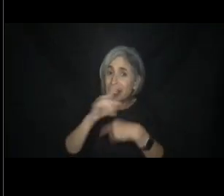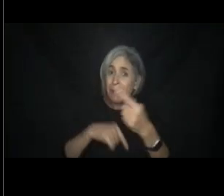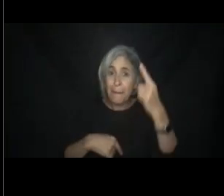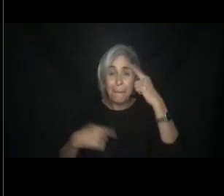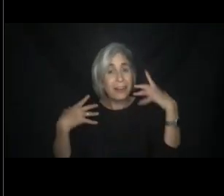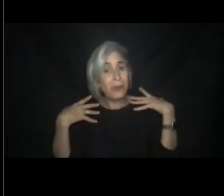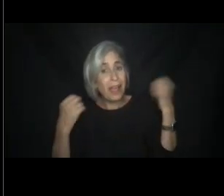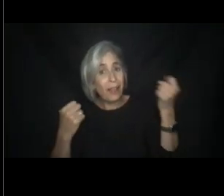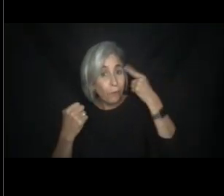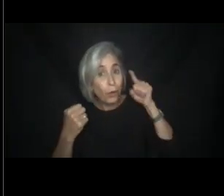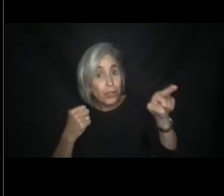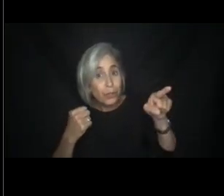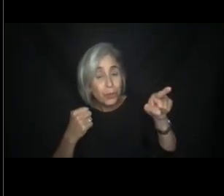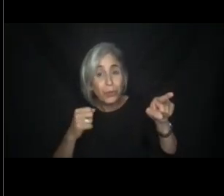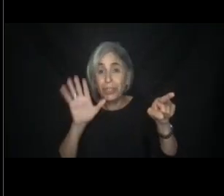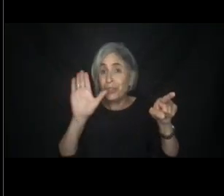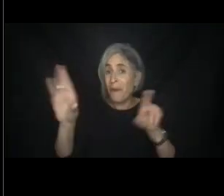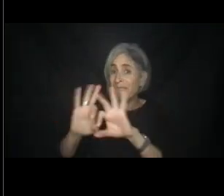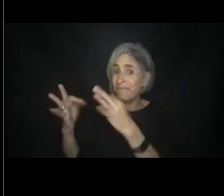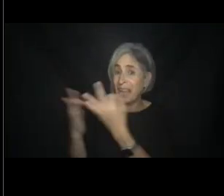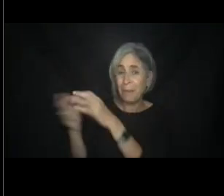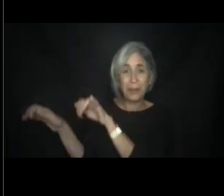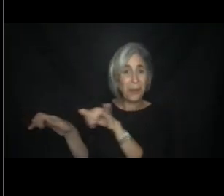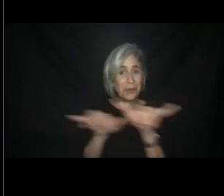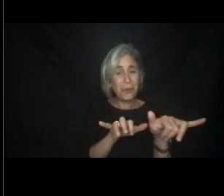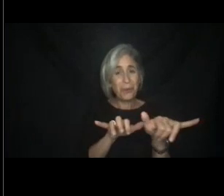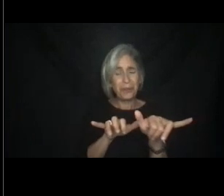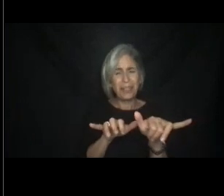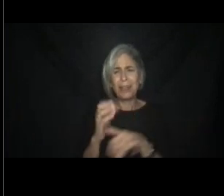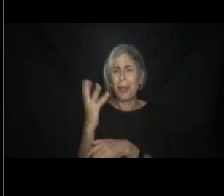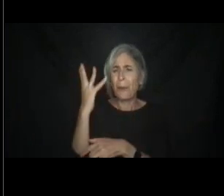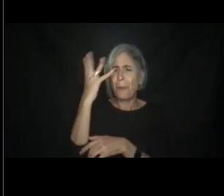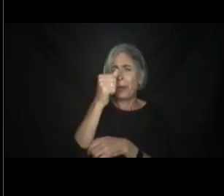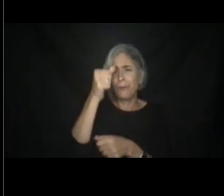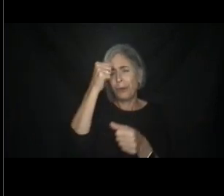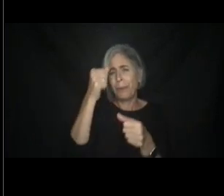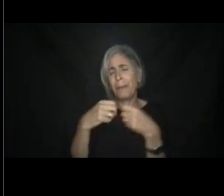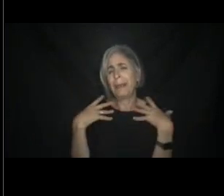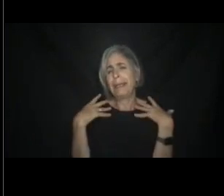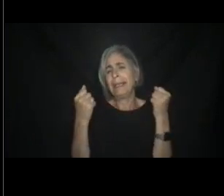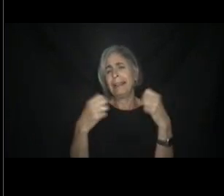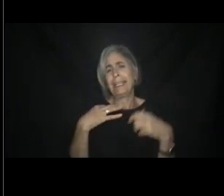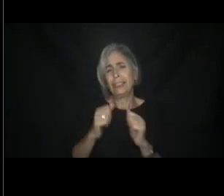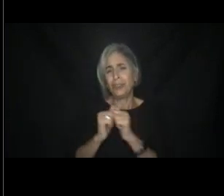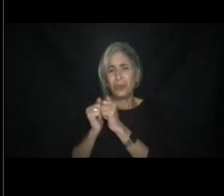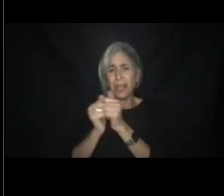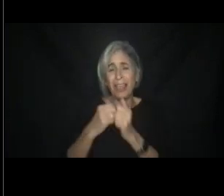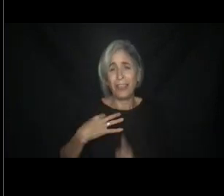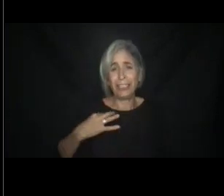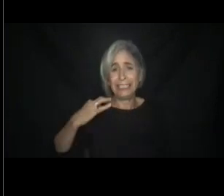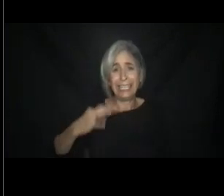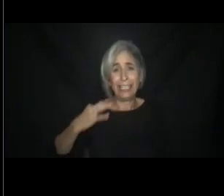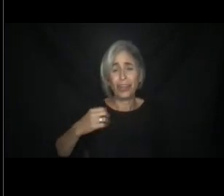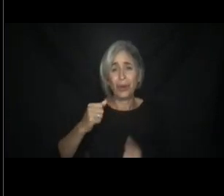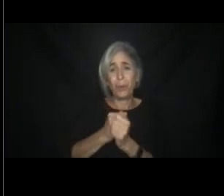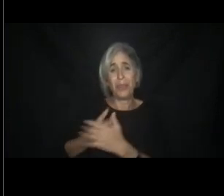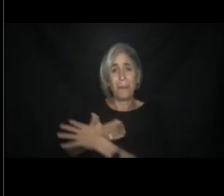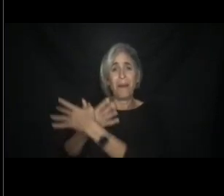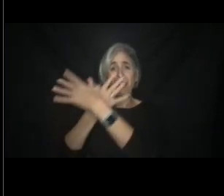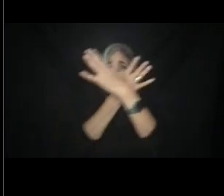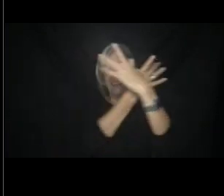for you and your family. And pick up a beautiful Remembering and Healing Together t-shirt with our butterfly theme